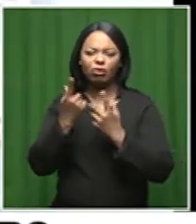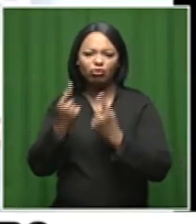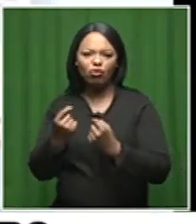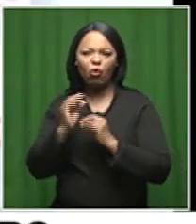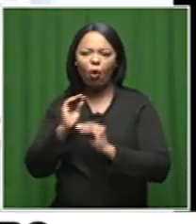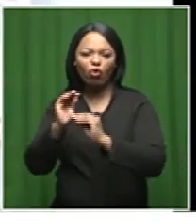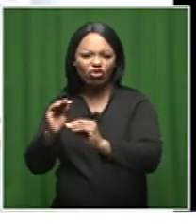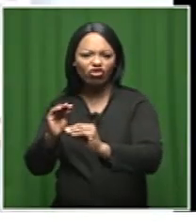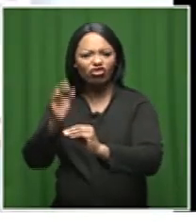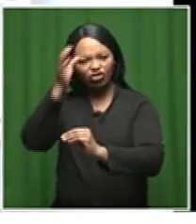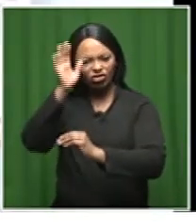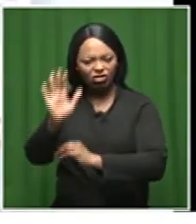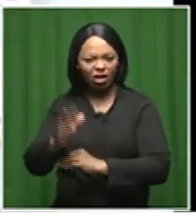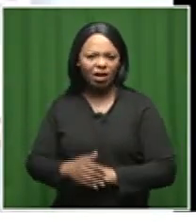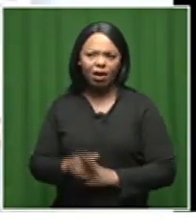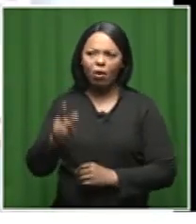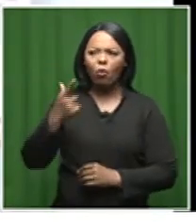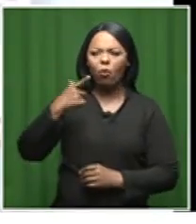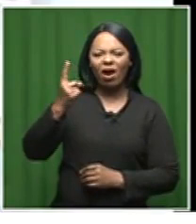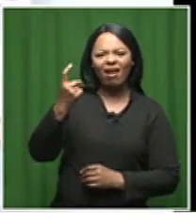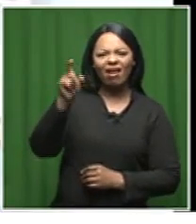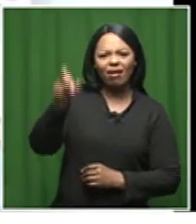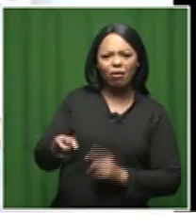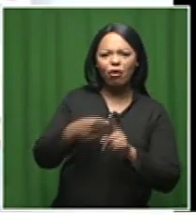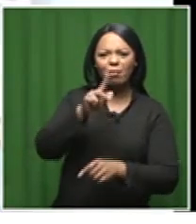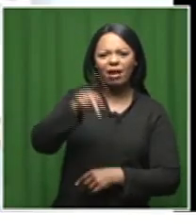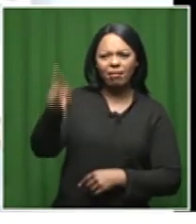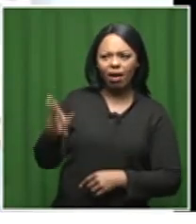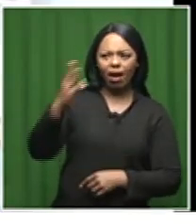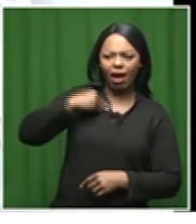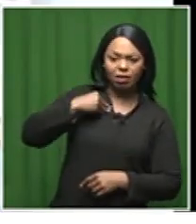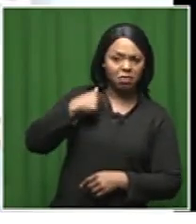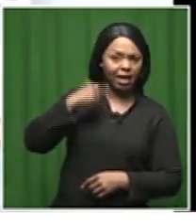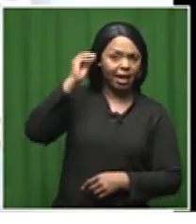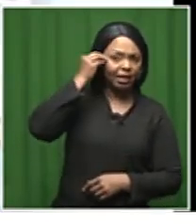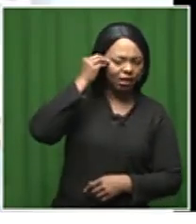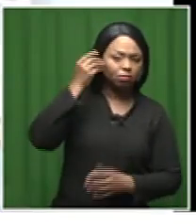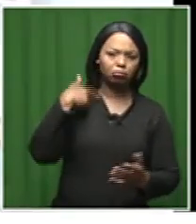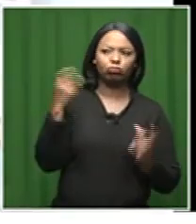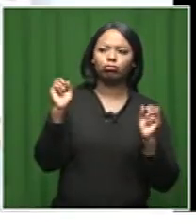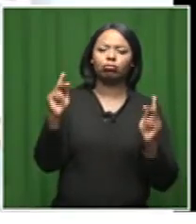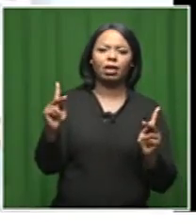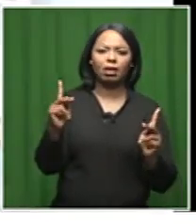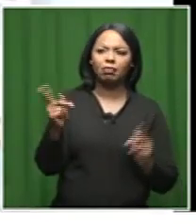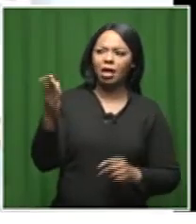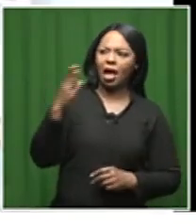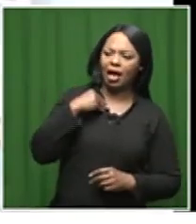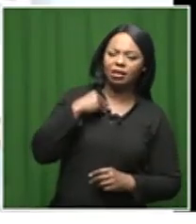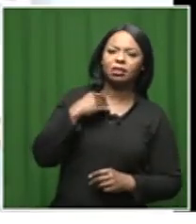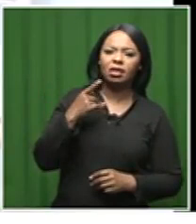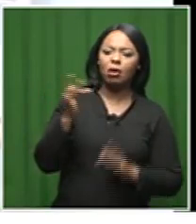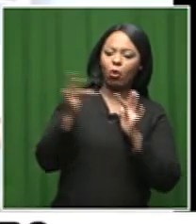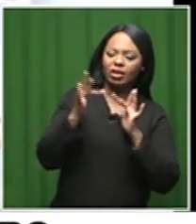Pick and Pay and asked me if would I be interested, and they just took a mouth swab, and then they said they're going to contact me once they found a